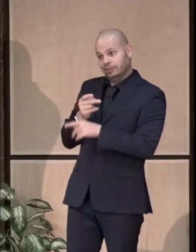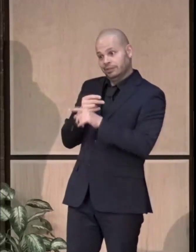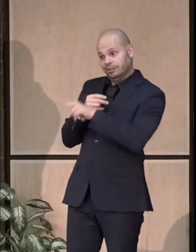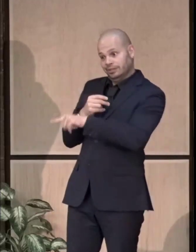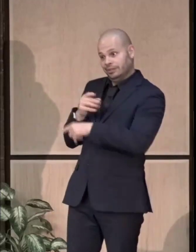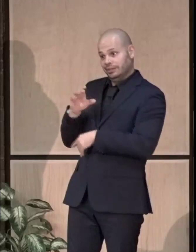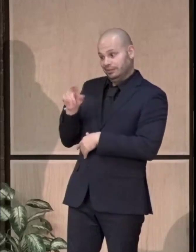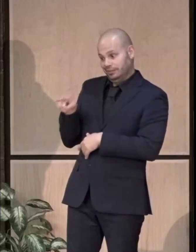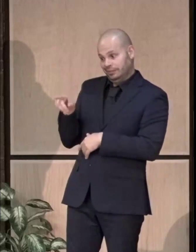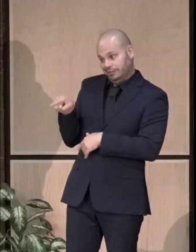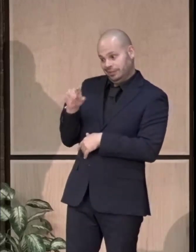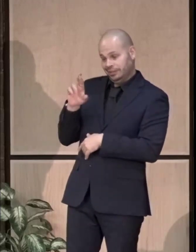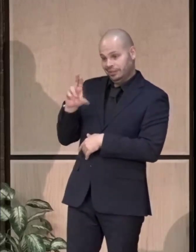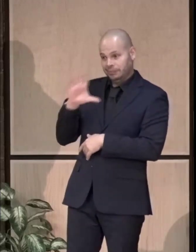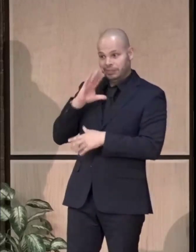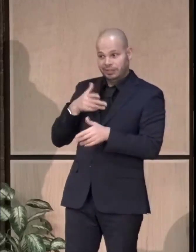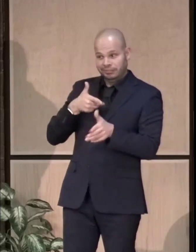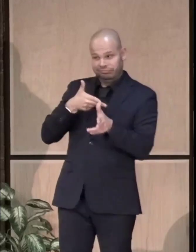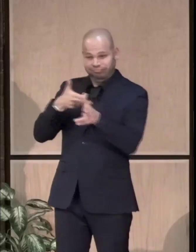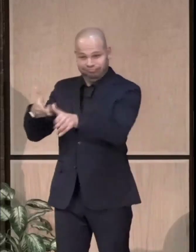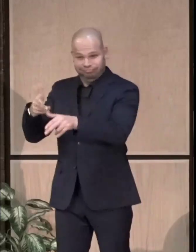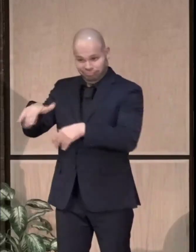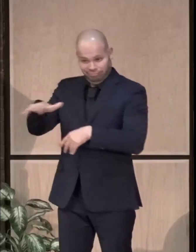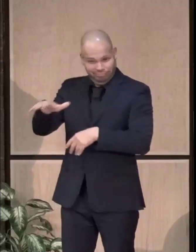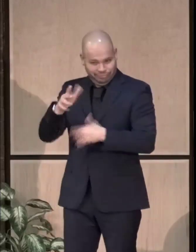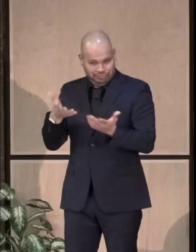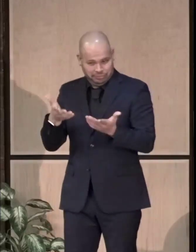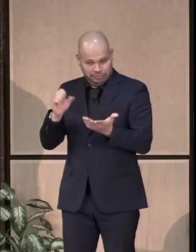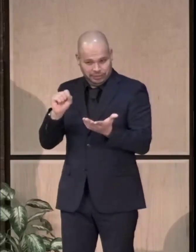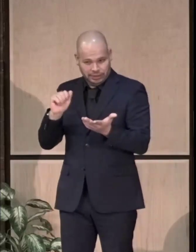I can remember I was referring to the text messages.